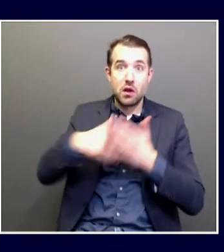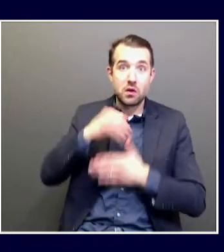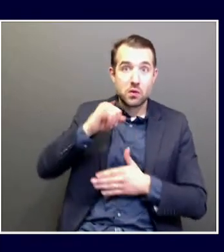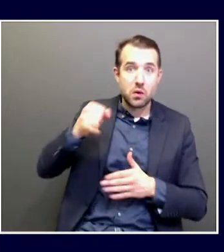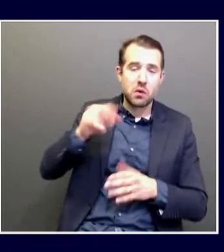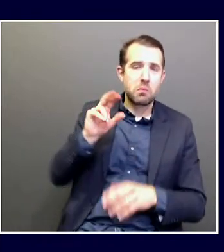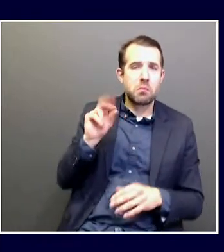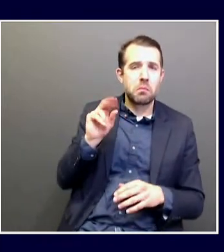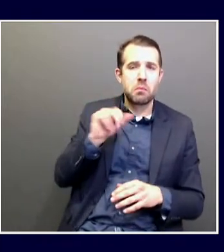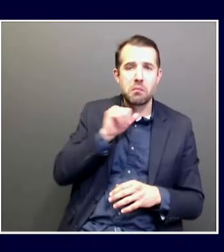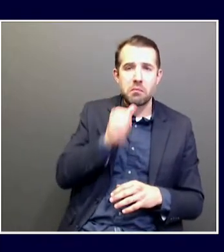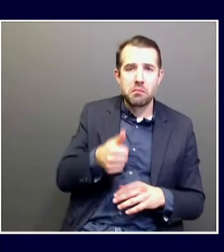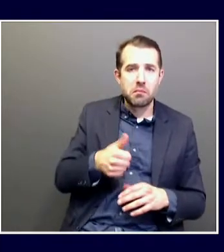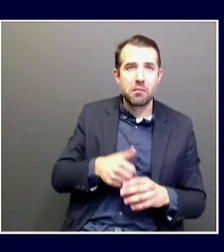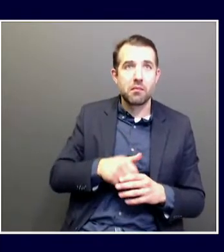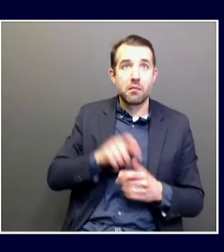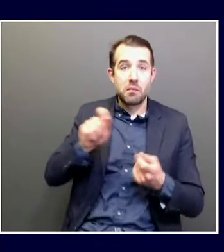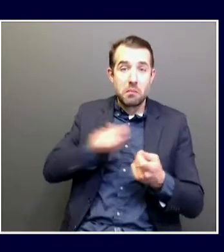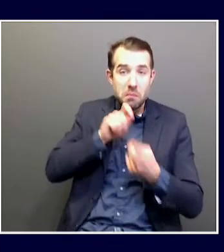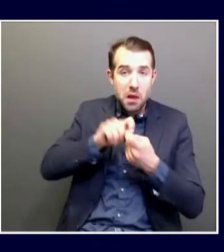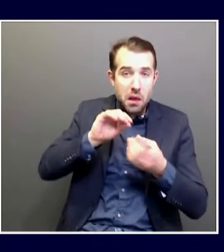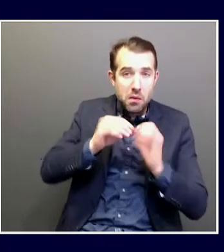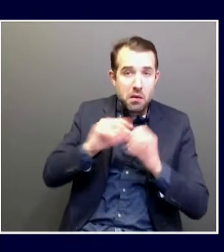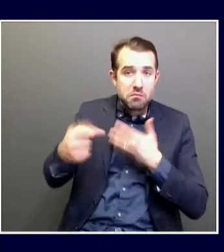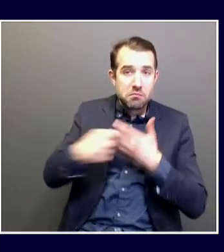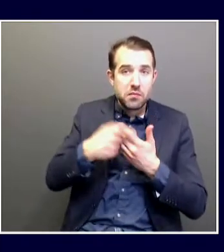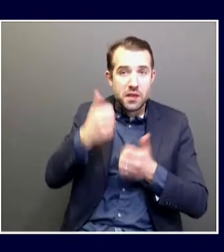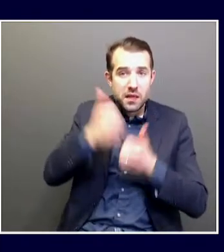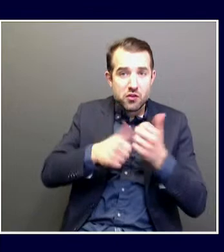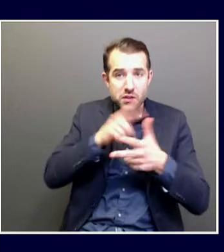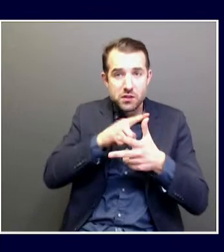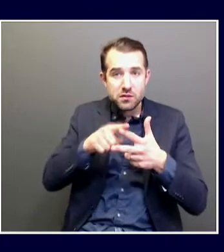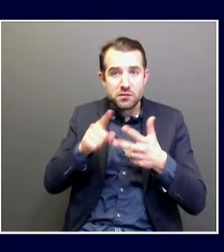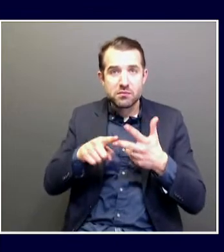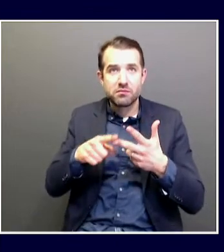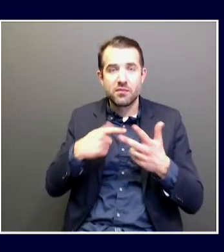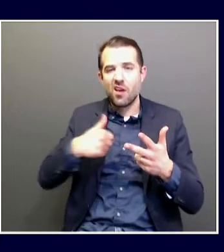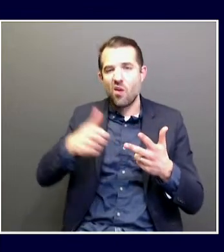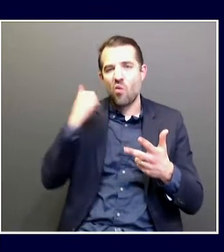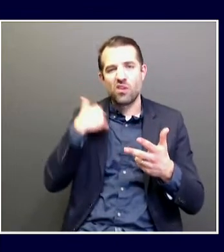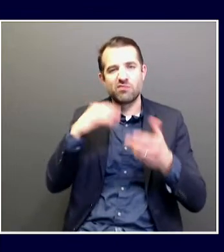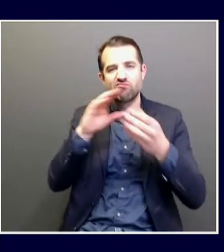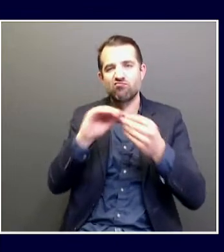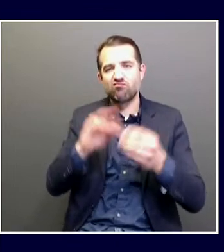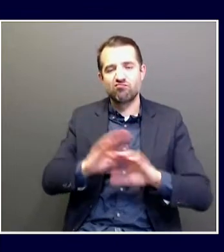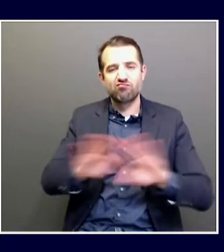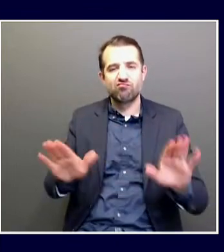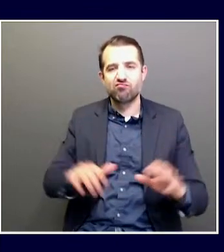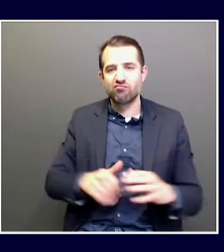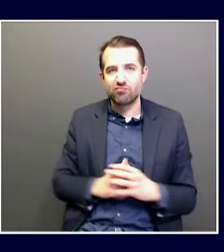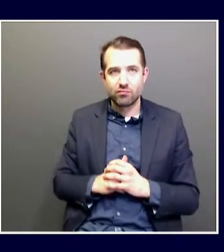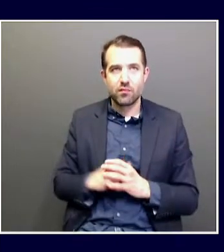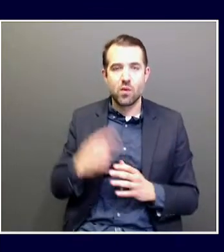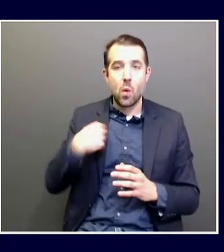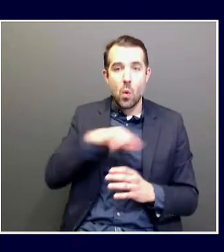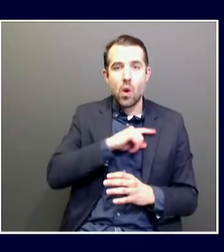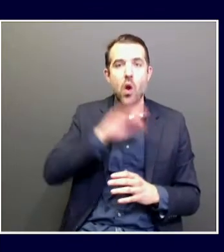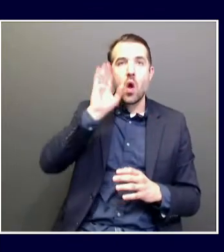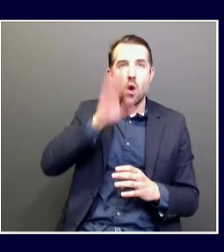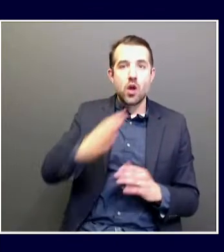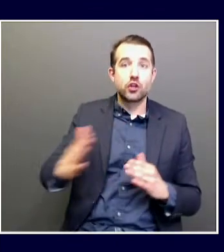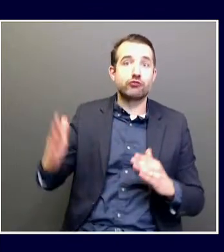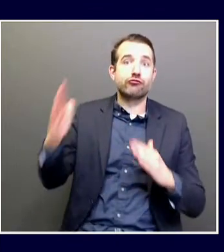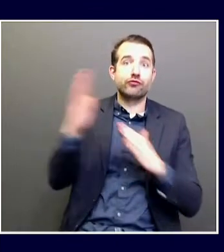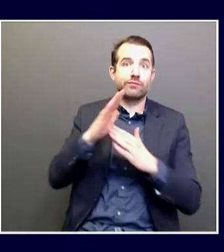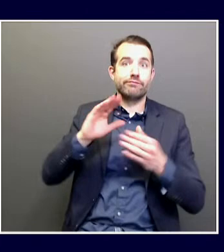less J&J. It means that in a world with choices, we should try to strive for what we know to be the best available vaccine out there. And right